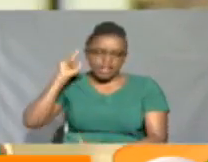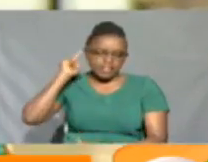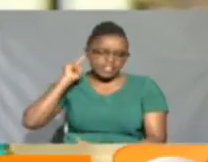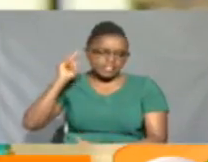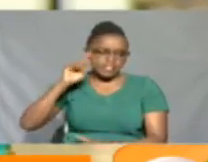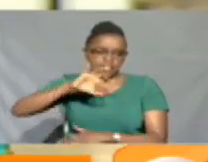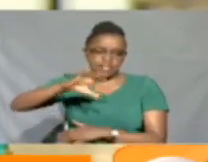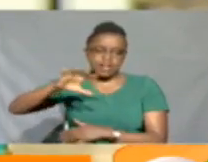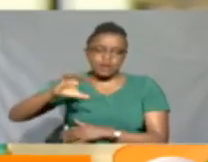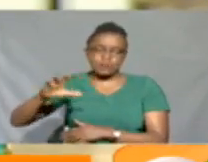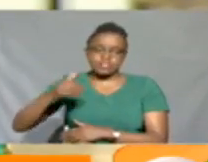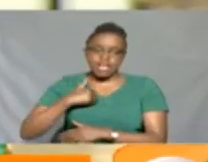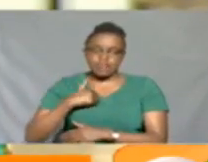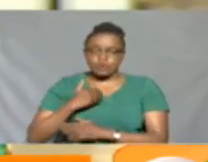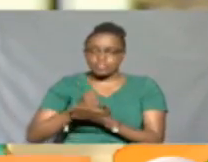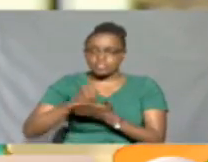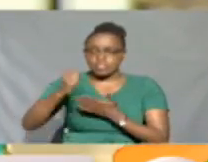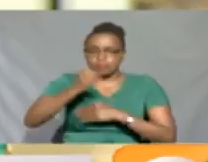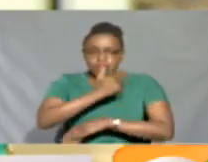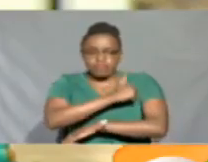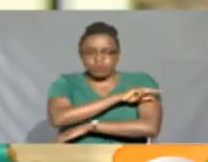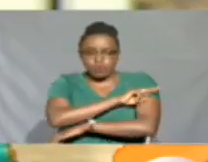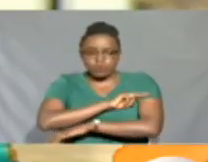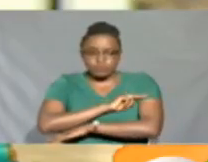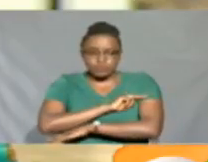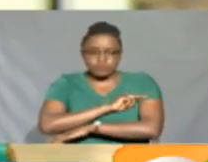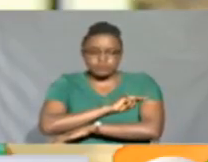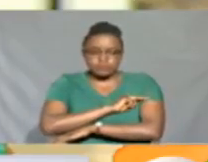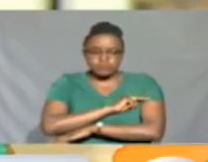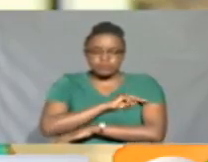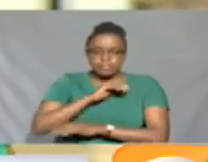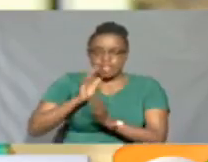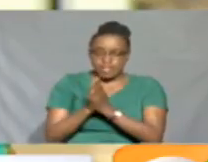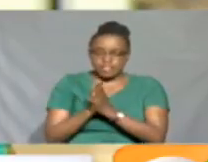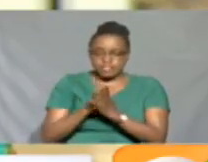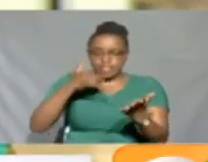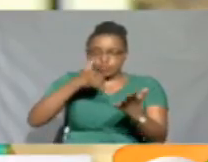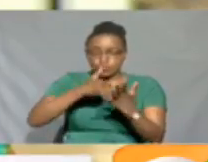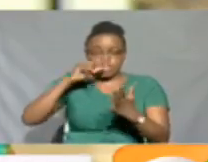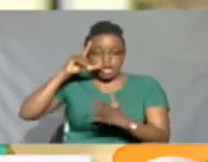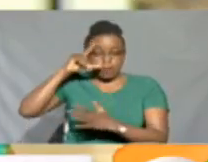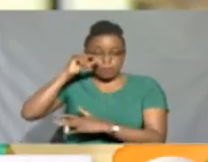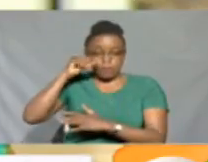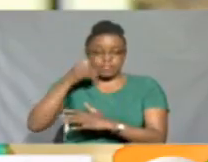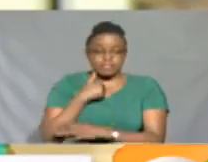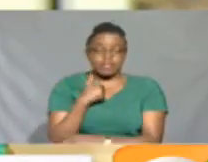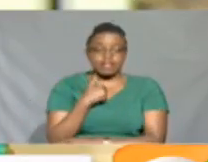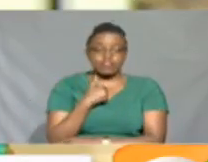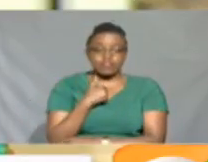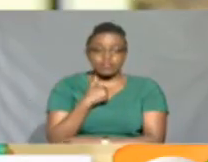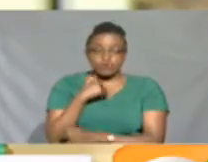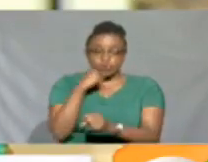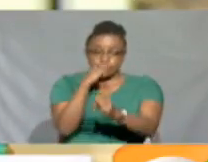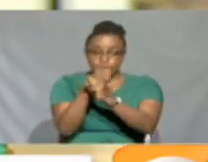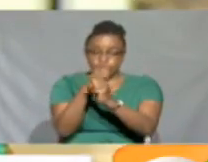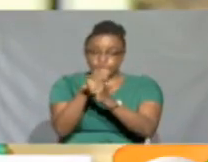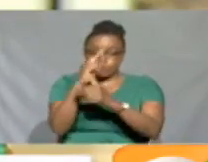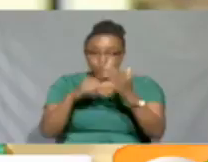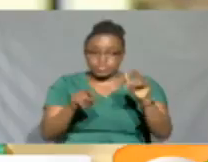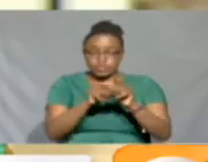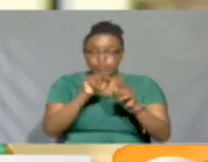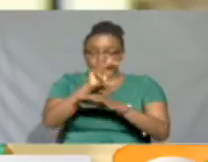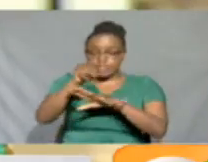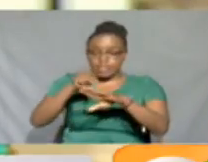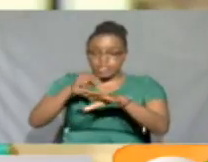County. It's going to be a referral hospital. And Mombasa. And what we have been doing as the